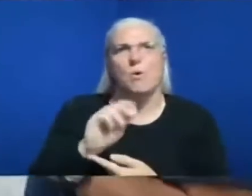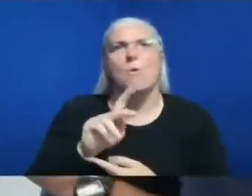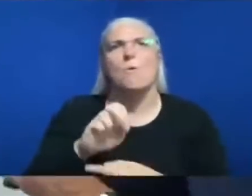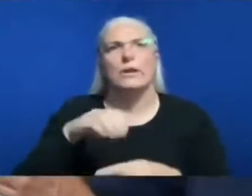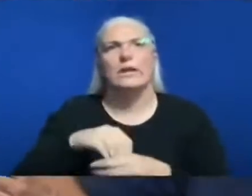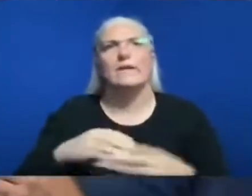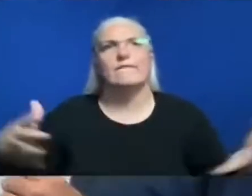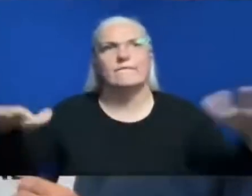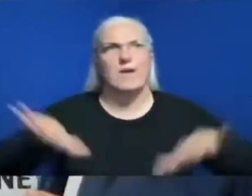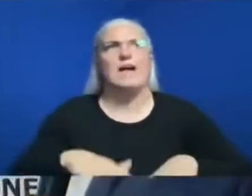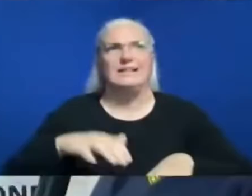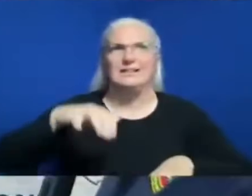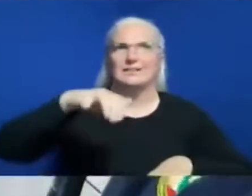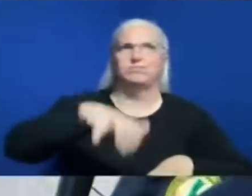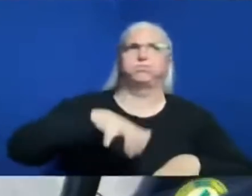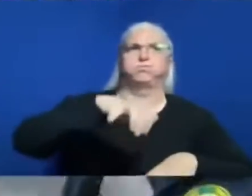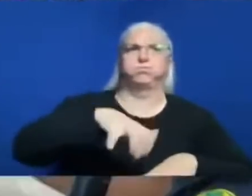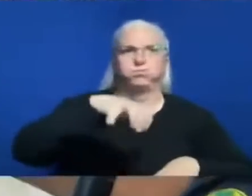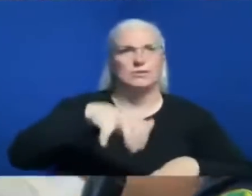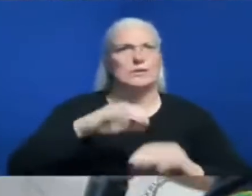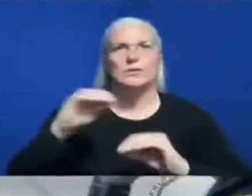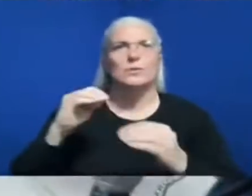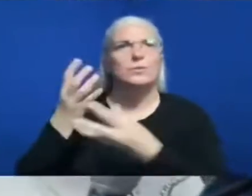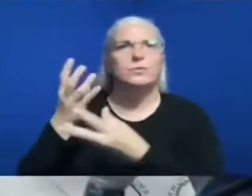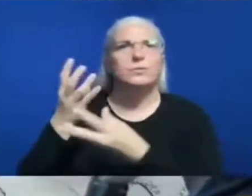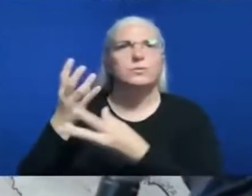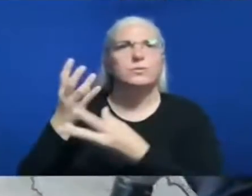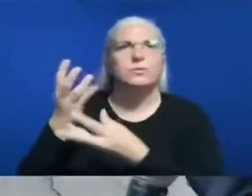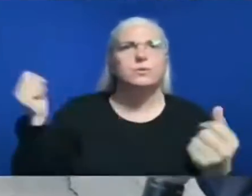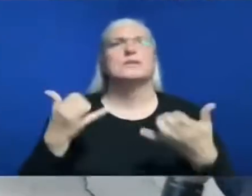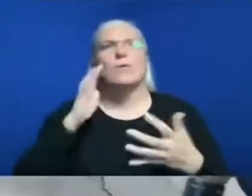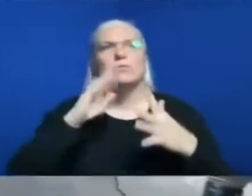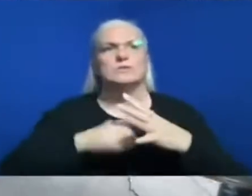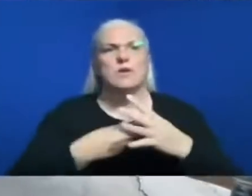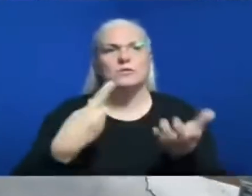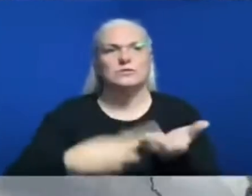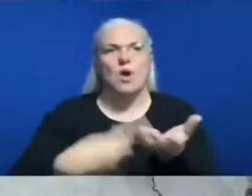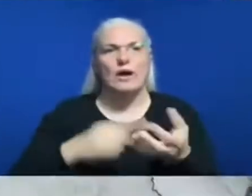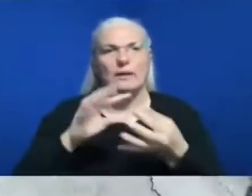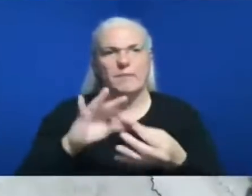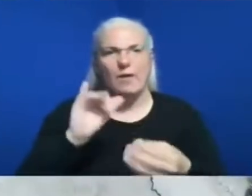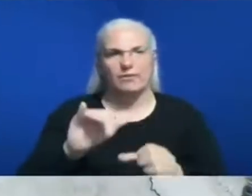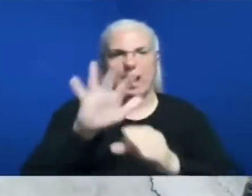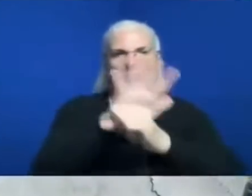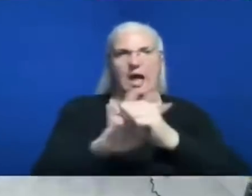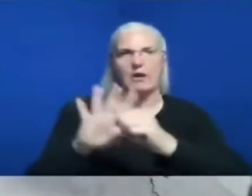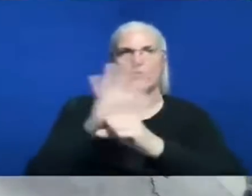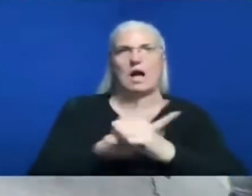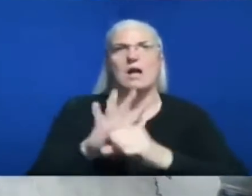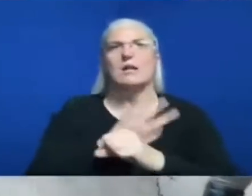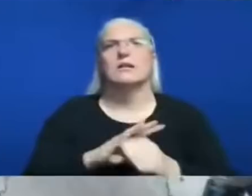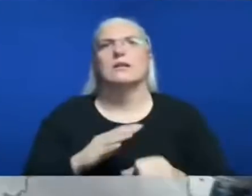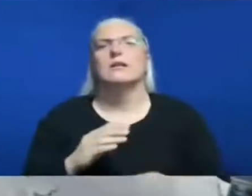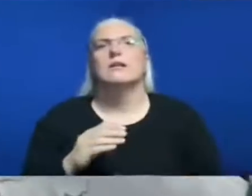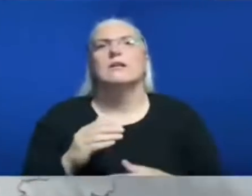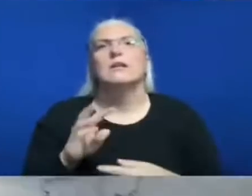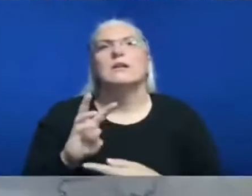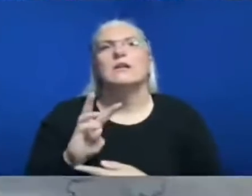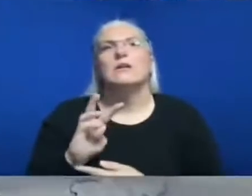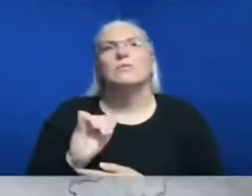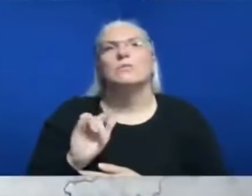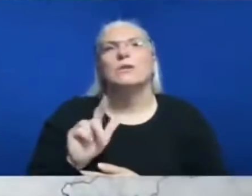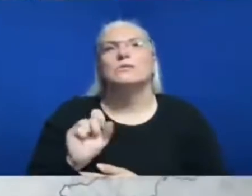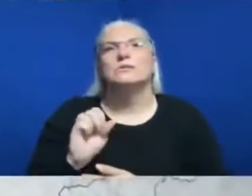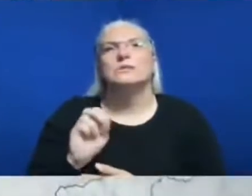from the Janesville, from our zone line and work down. So everything that's up in the Wilson Valley area and Fruit Growers Boulevard over to the Sheep